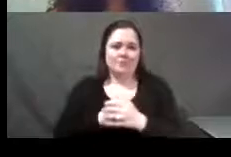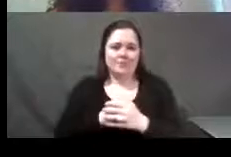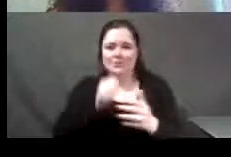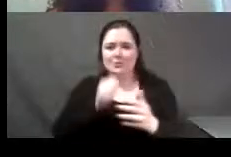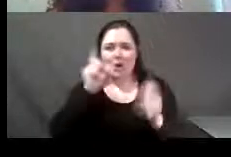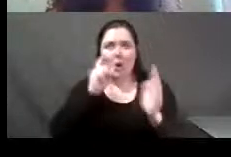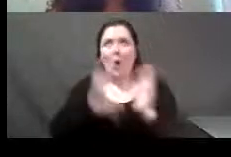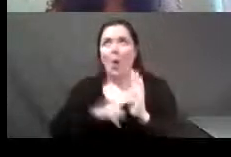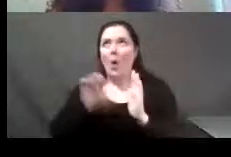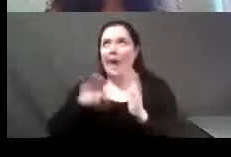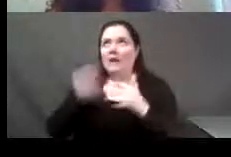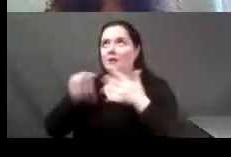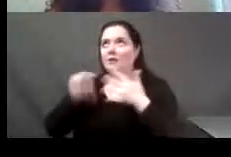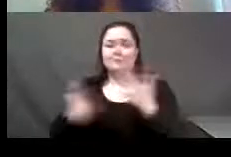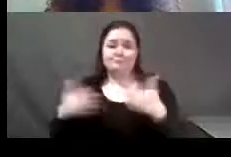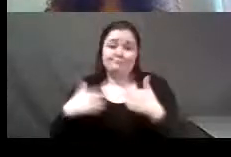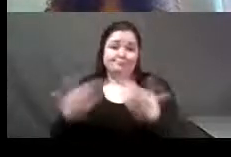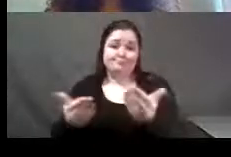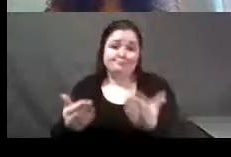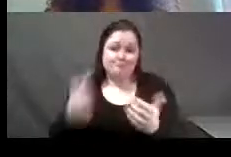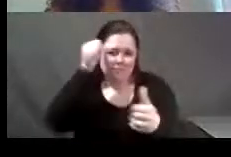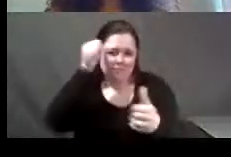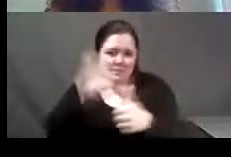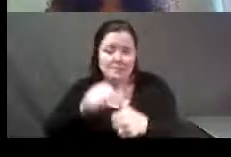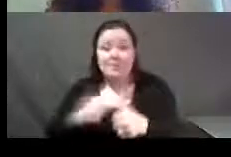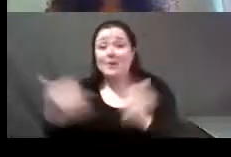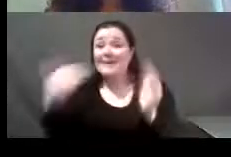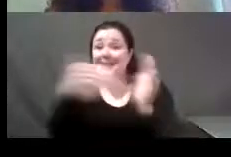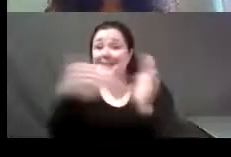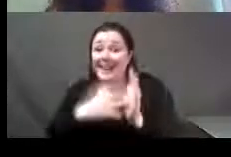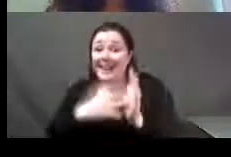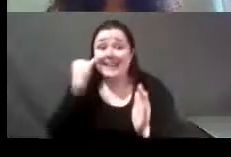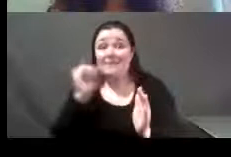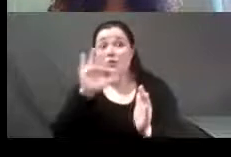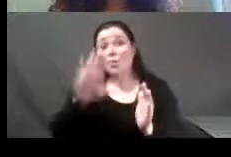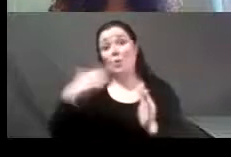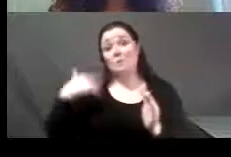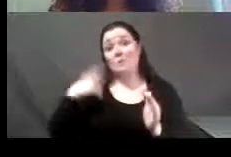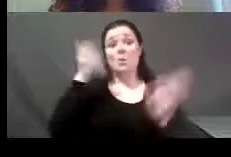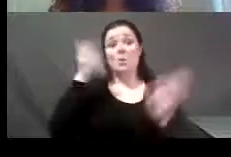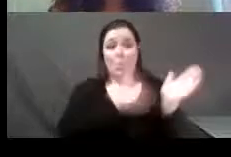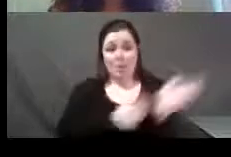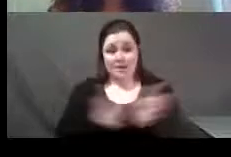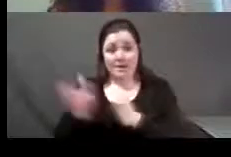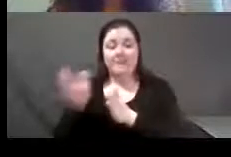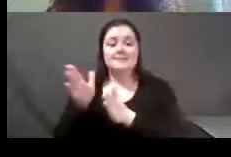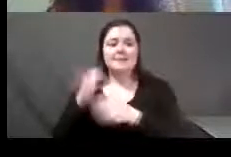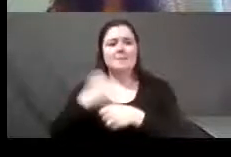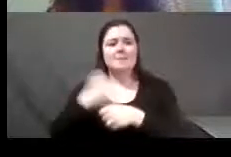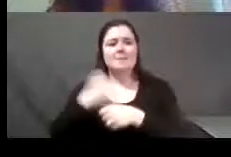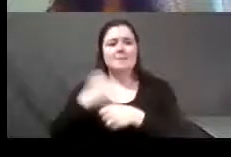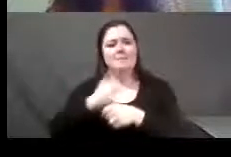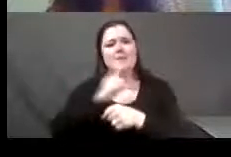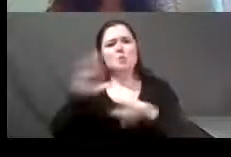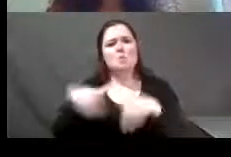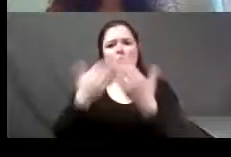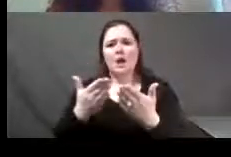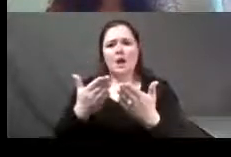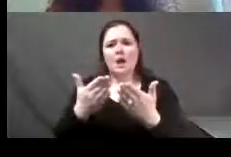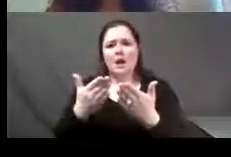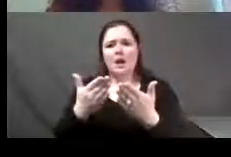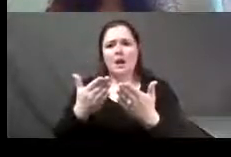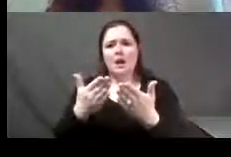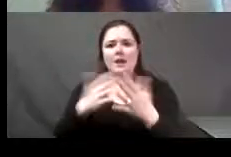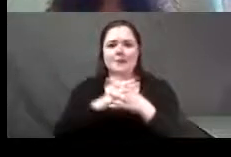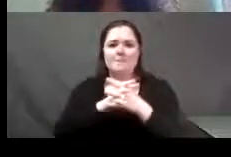And then again, if you're organizing an event, make sure to provide a contact person and their